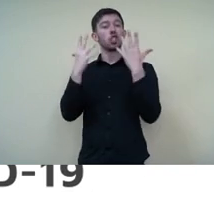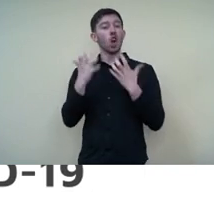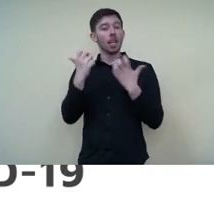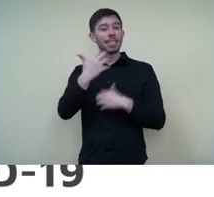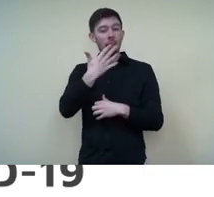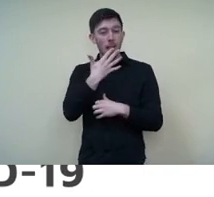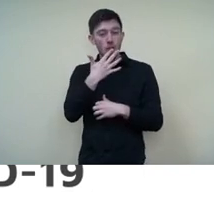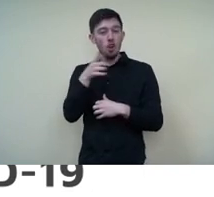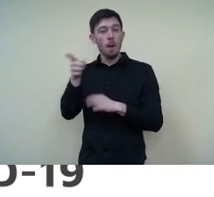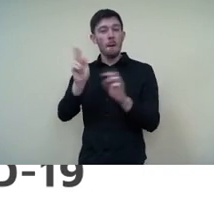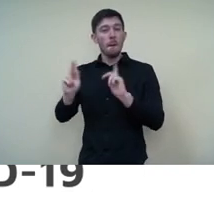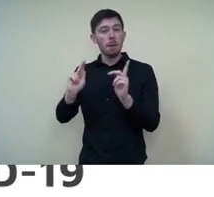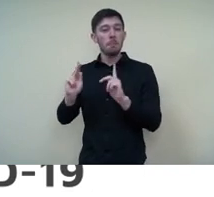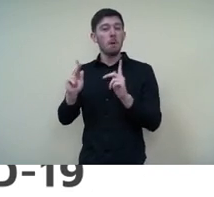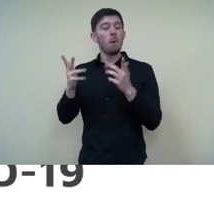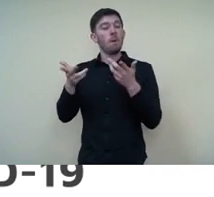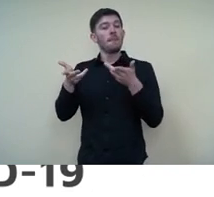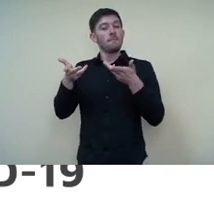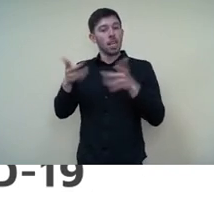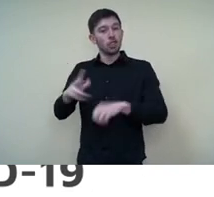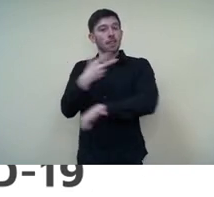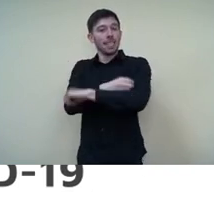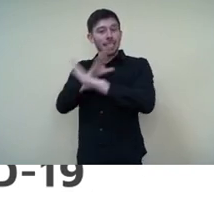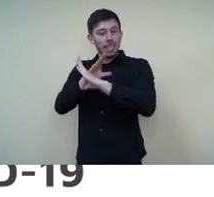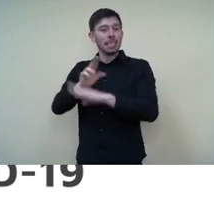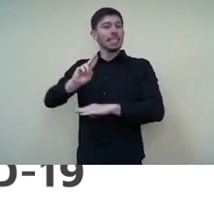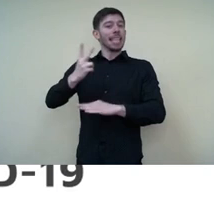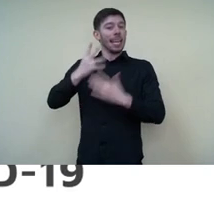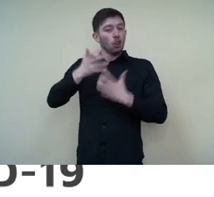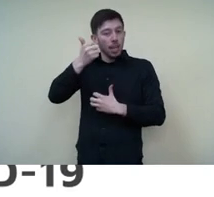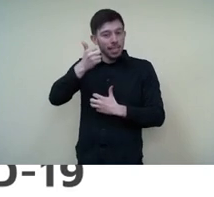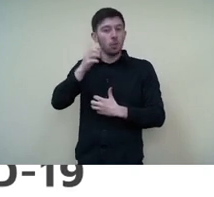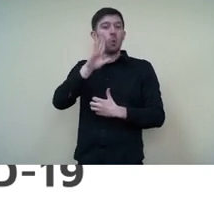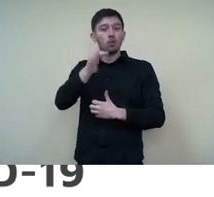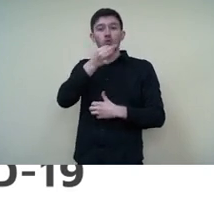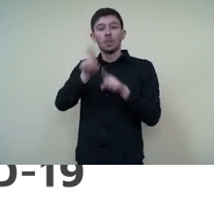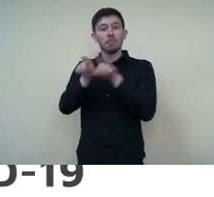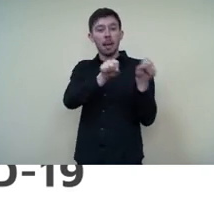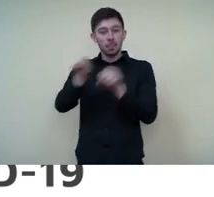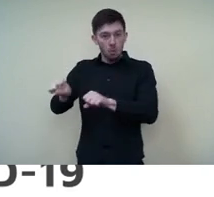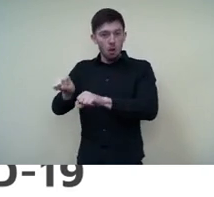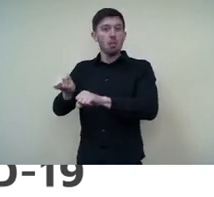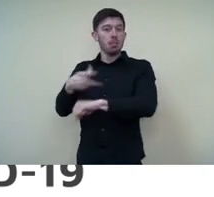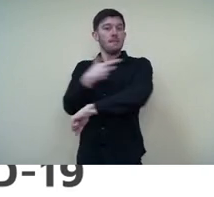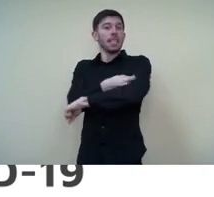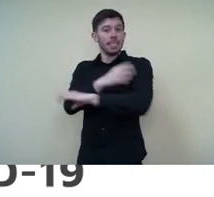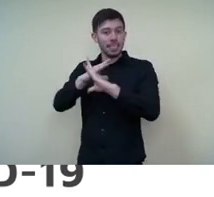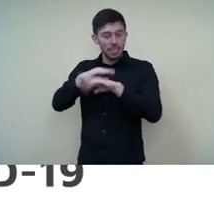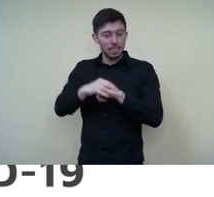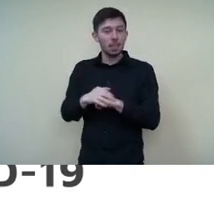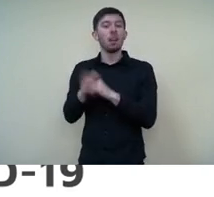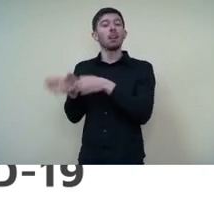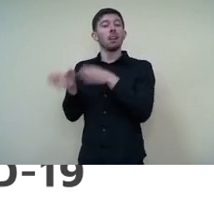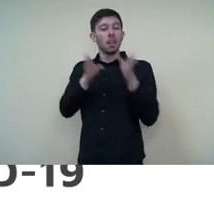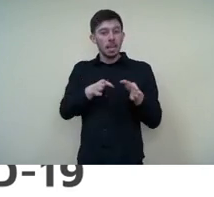already vaccinated. The second darkest will get the vaccine as soon as they can. The cornflower blue would be wait and see, then only